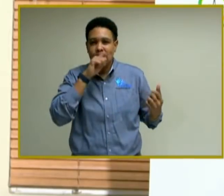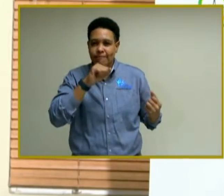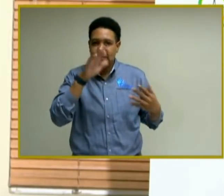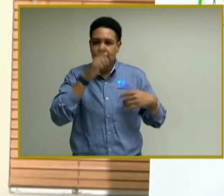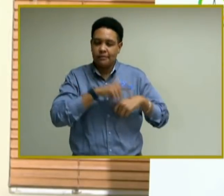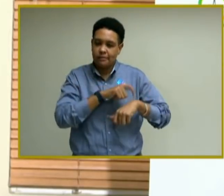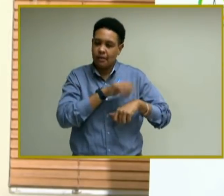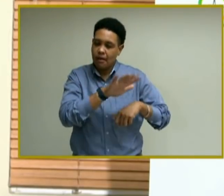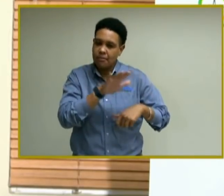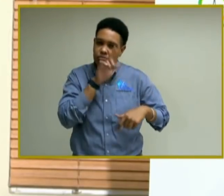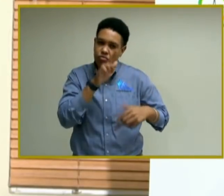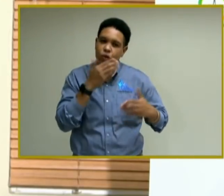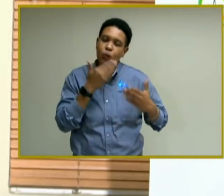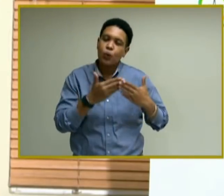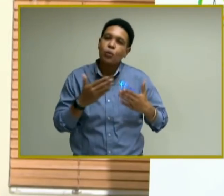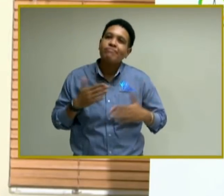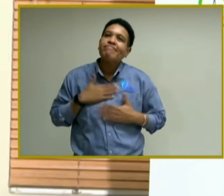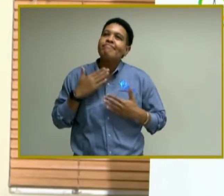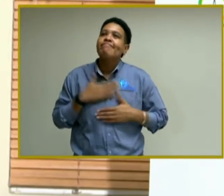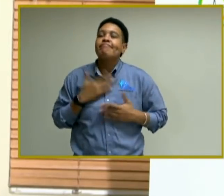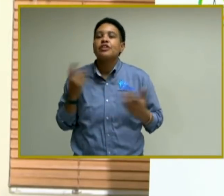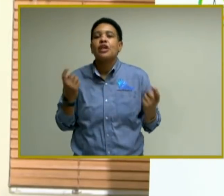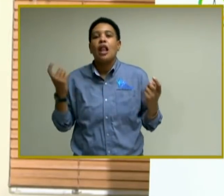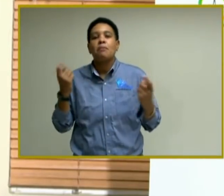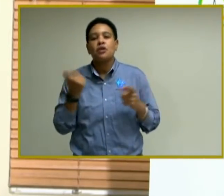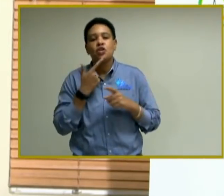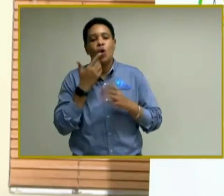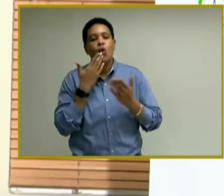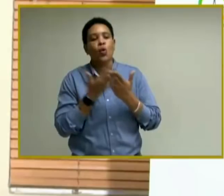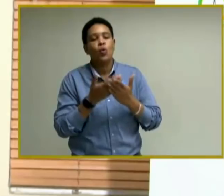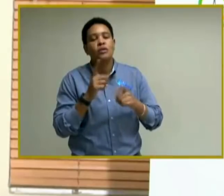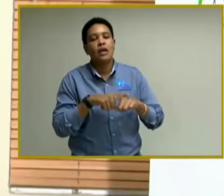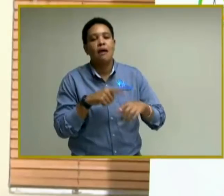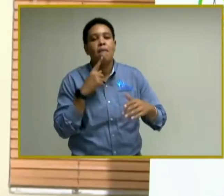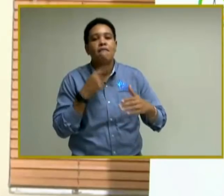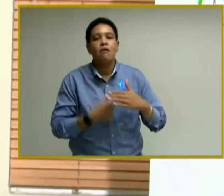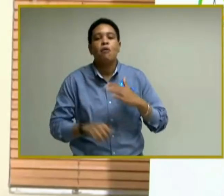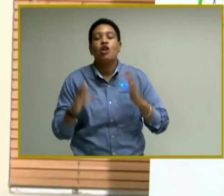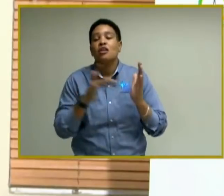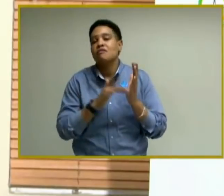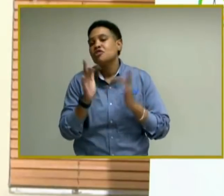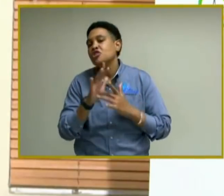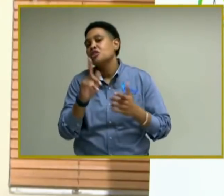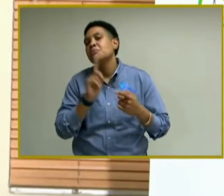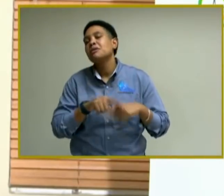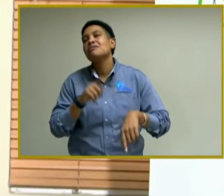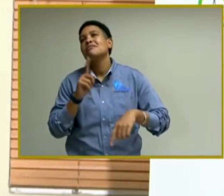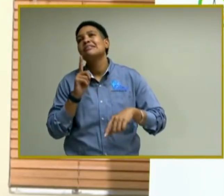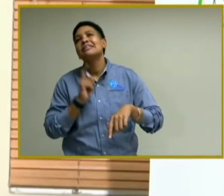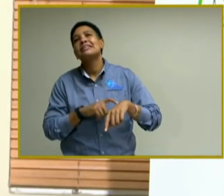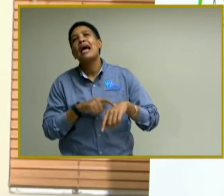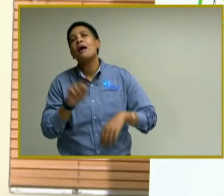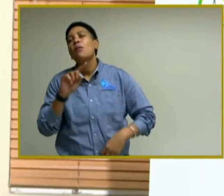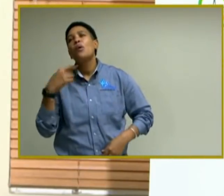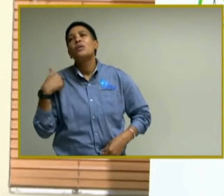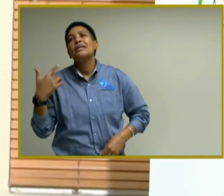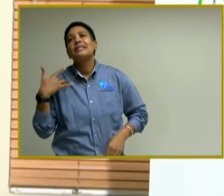season of good cheer, the season of the birth of Jesus, and the season where we tend